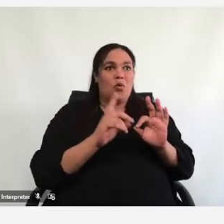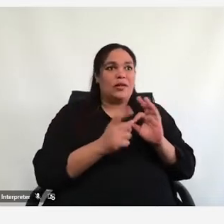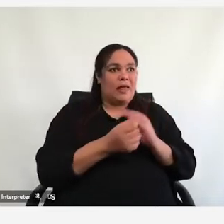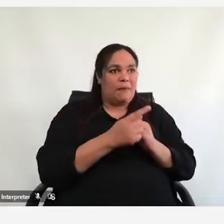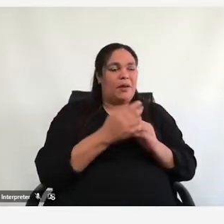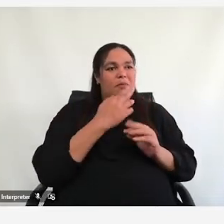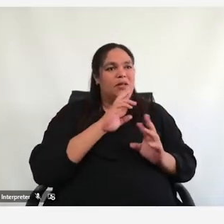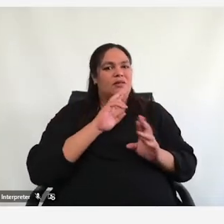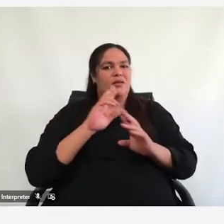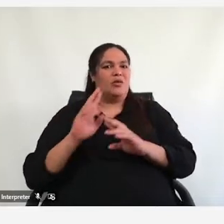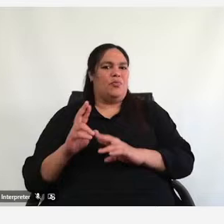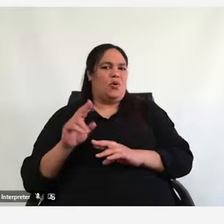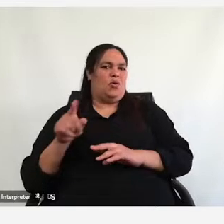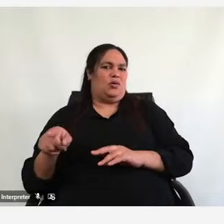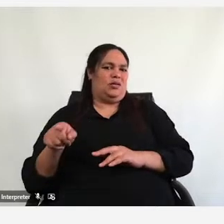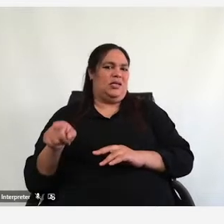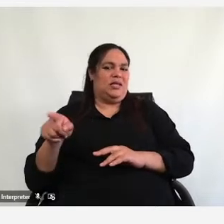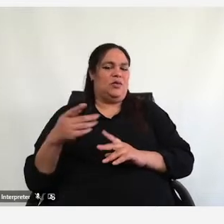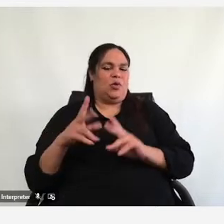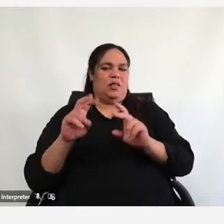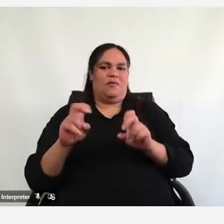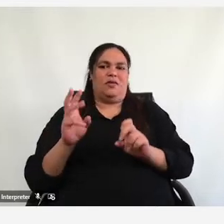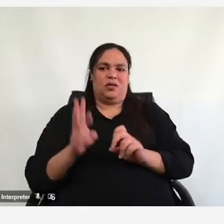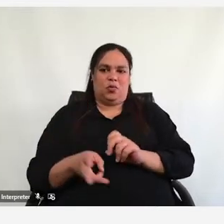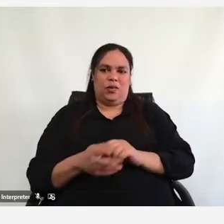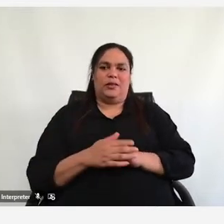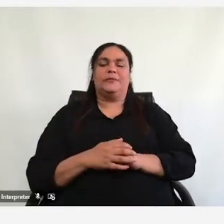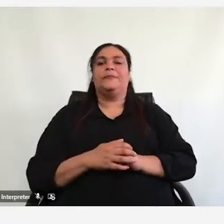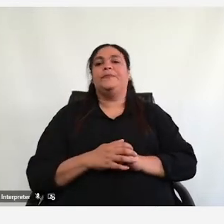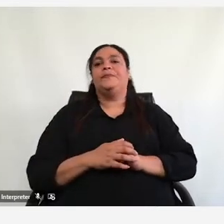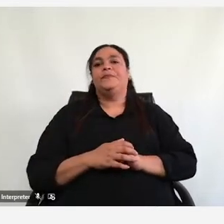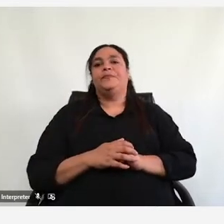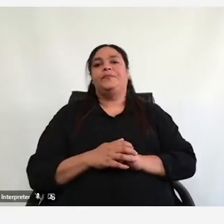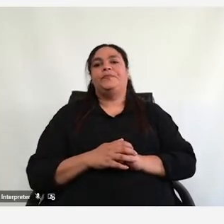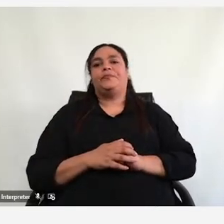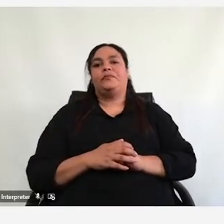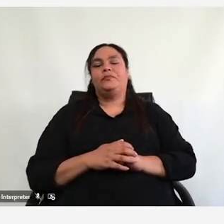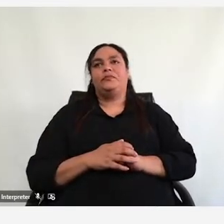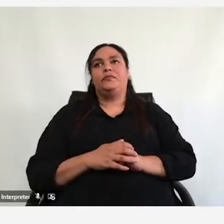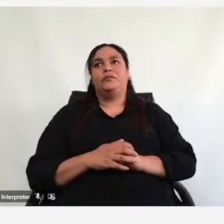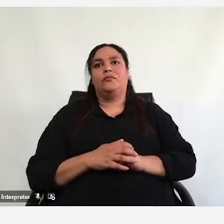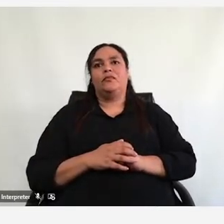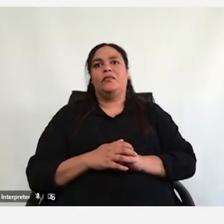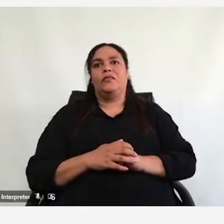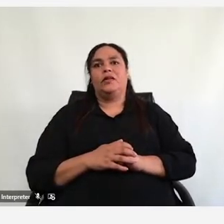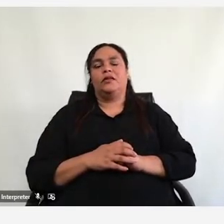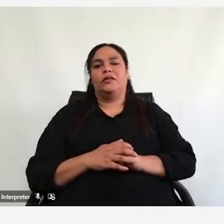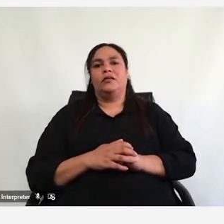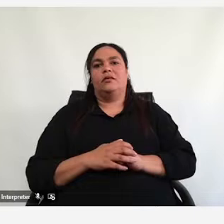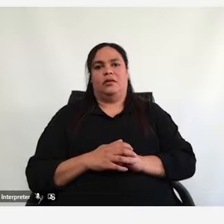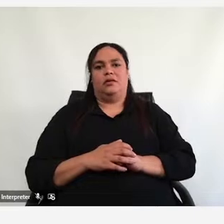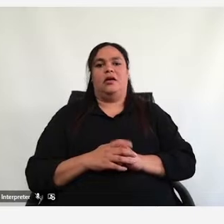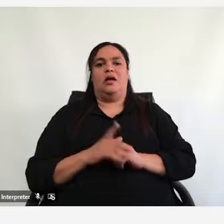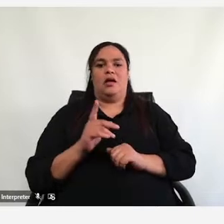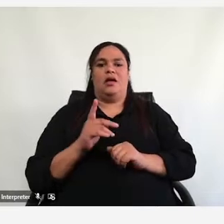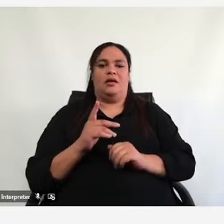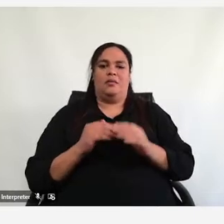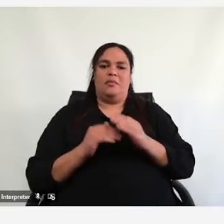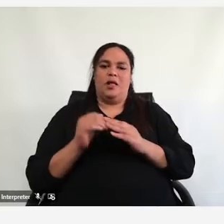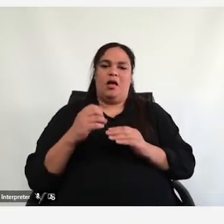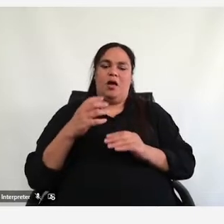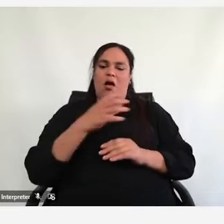please report it to him so that they can investigate the respective matters. In terms of building an